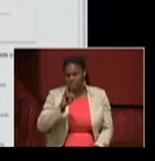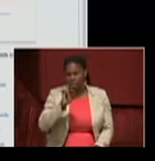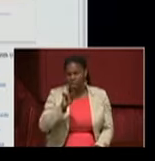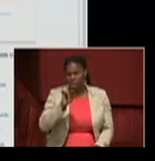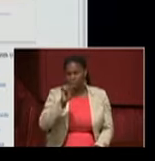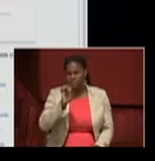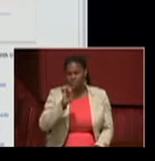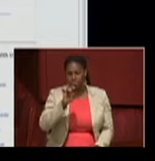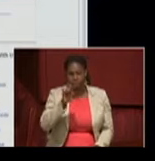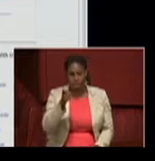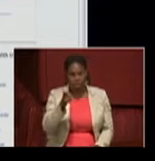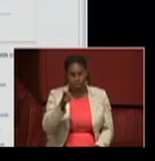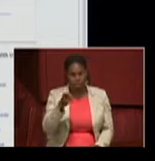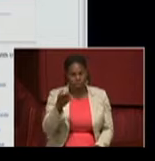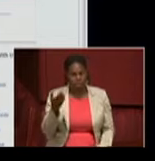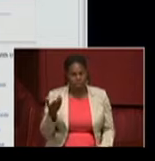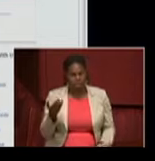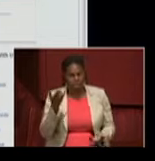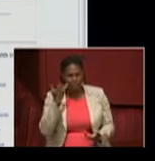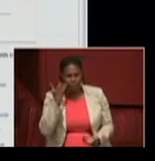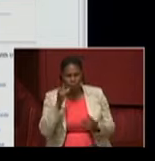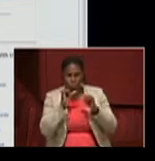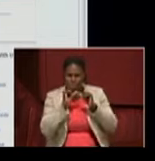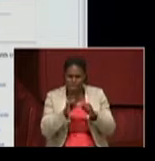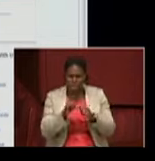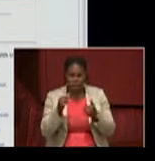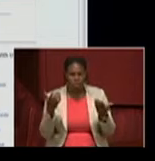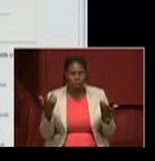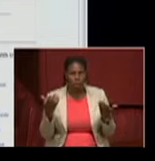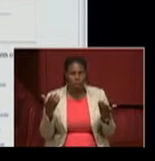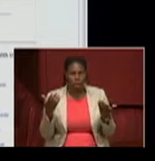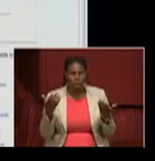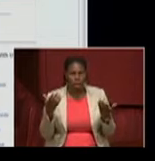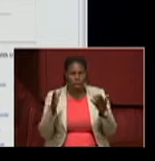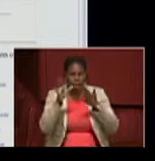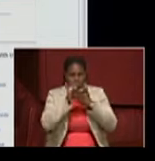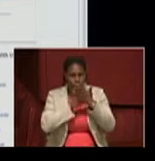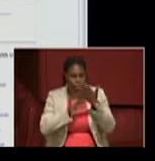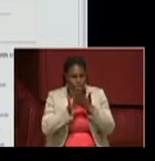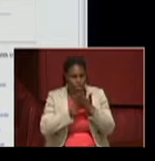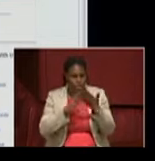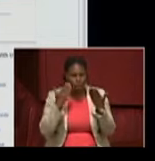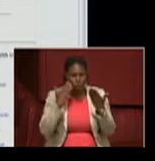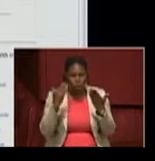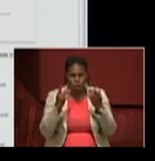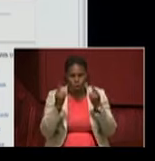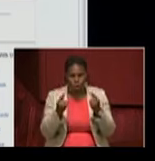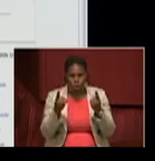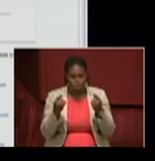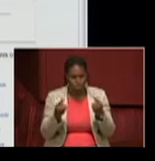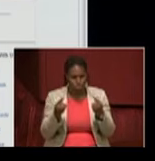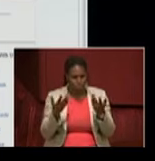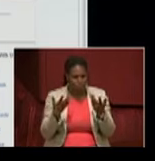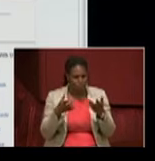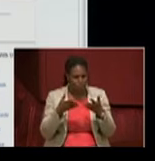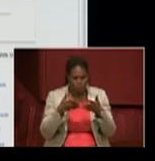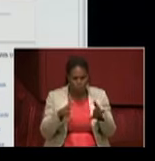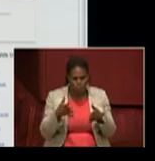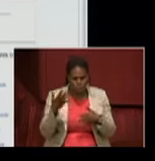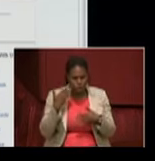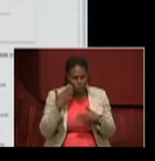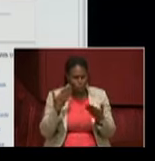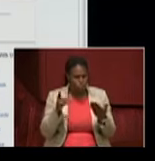Here, if you're still a little bit lost in what I've been trying to help you with, you can always go to the index at the